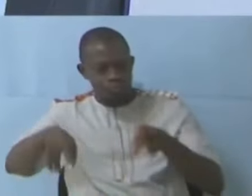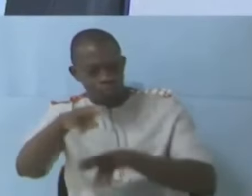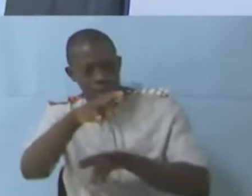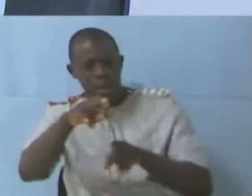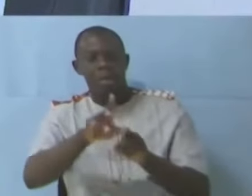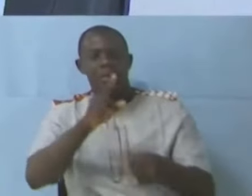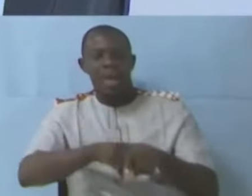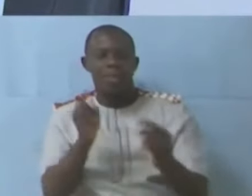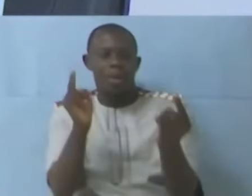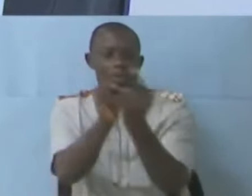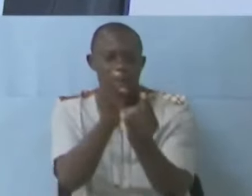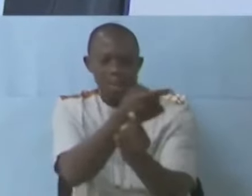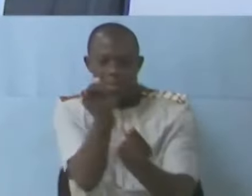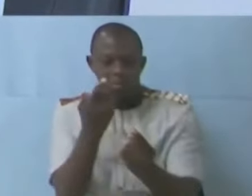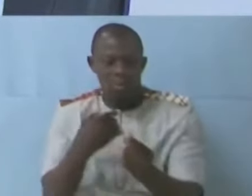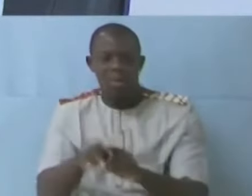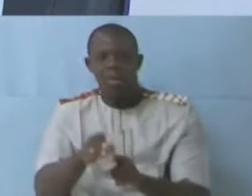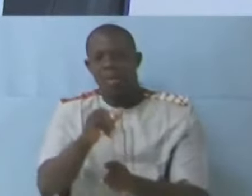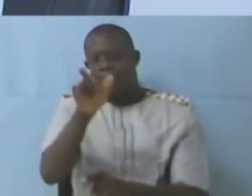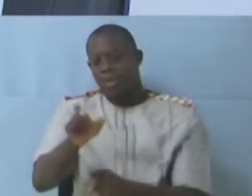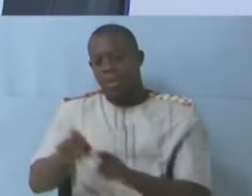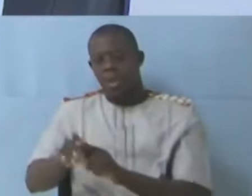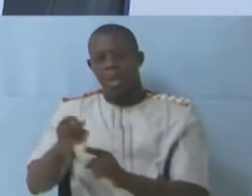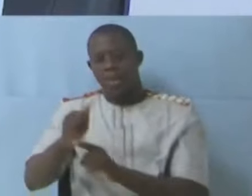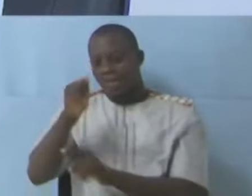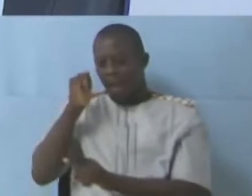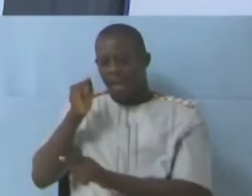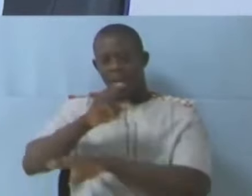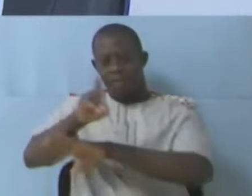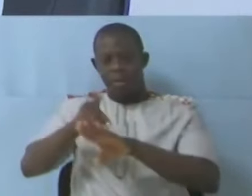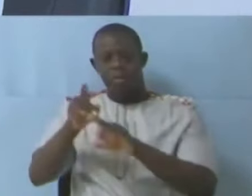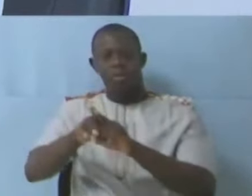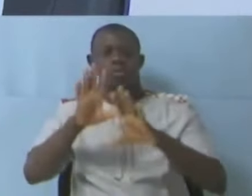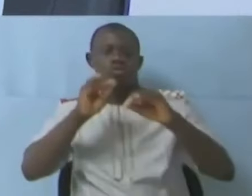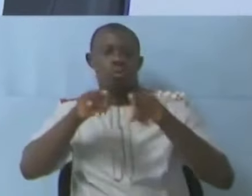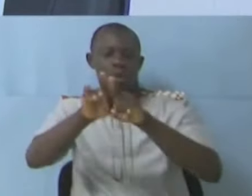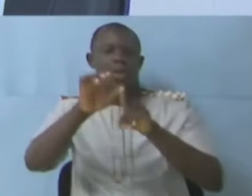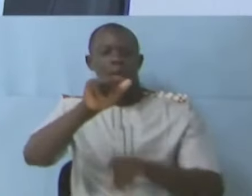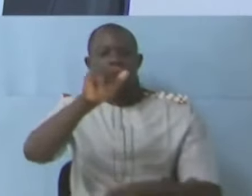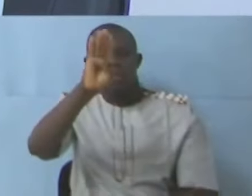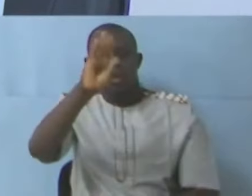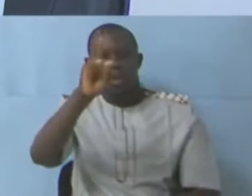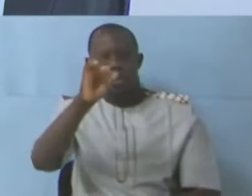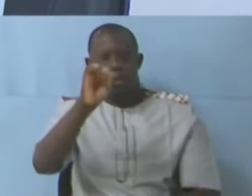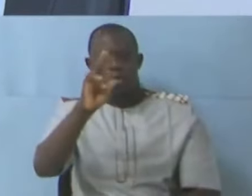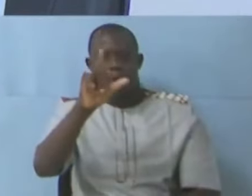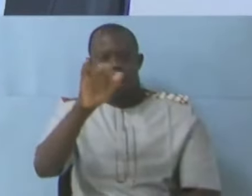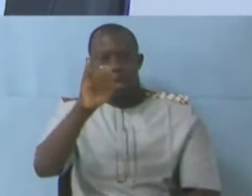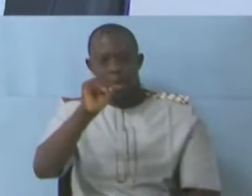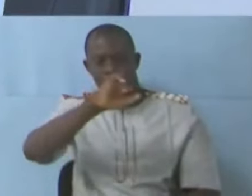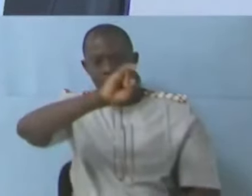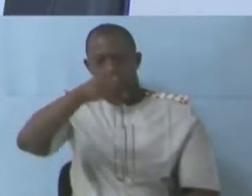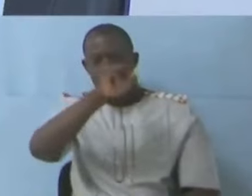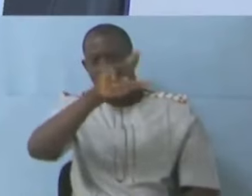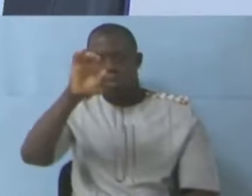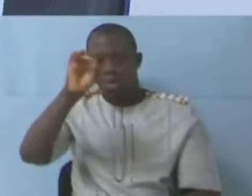I was going to them, then Savage came behind me. Ma ngé wax with Ablaye Diallo, Savage fofu la mak door yi fétal mom itamit. Then I was talking